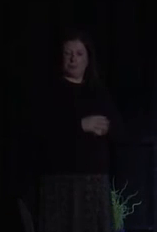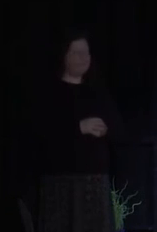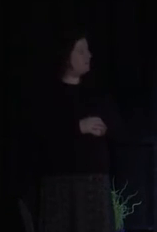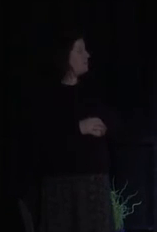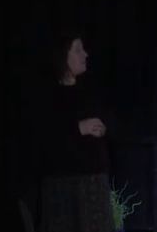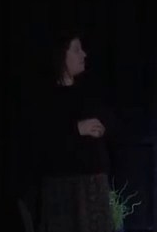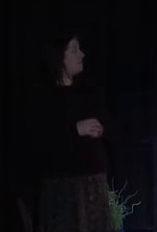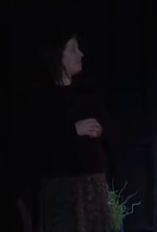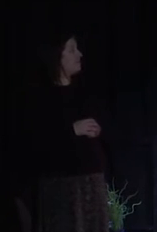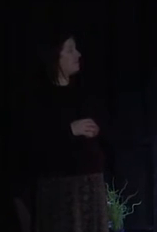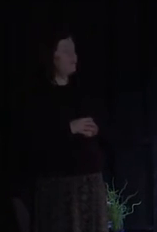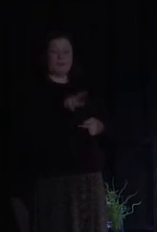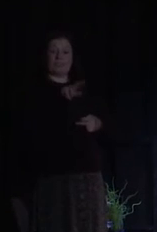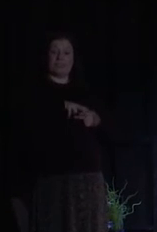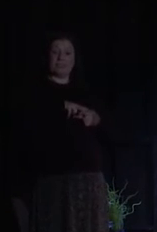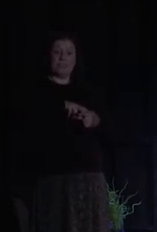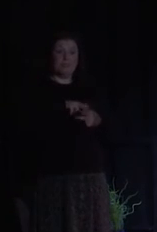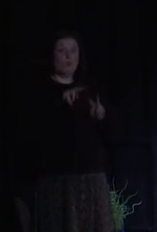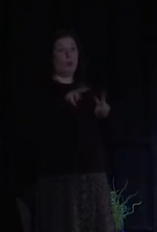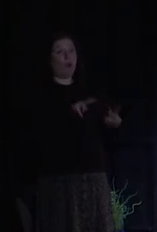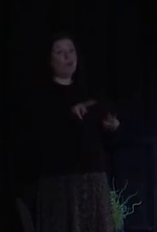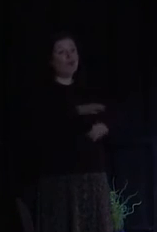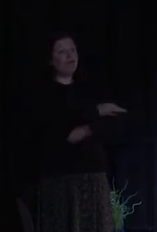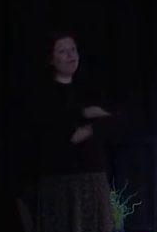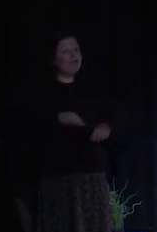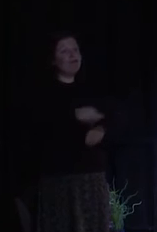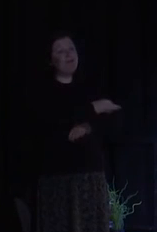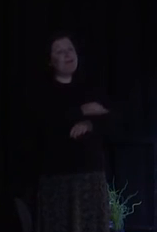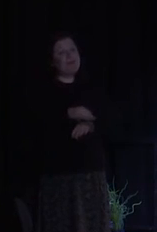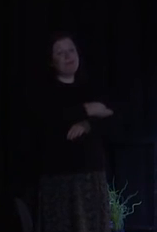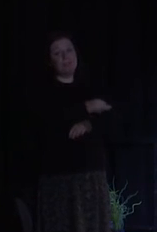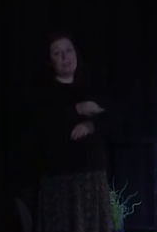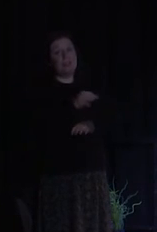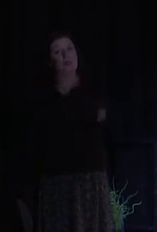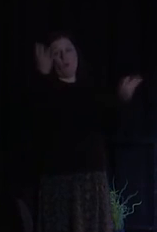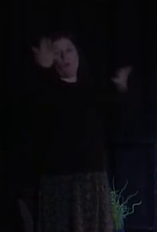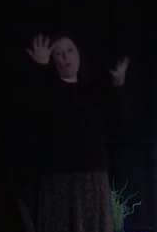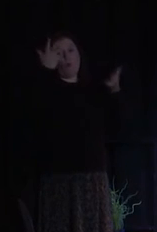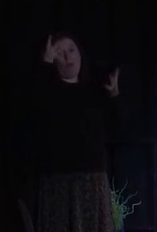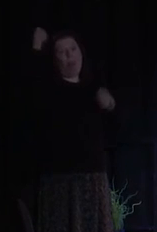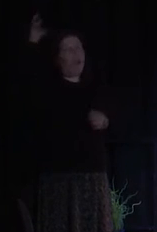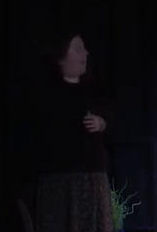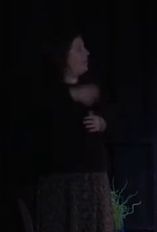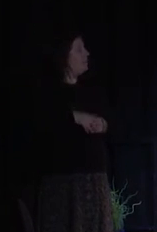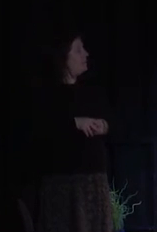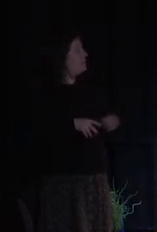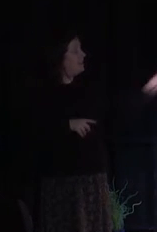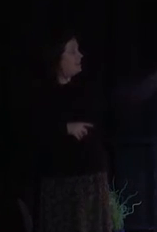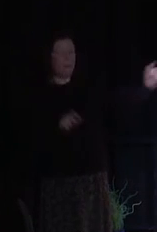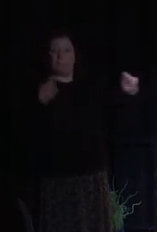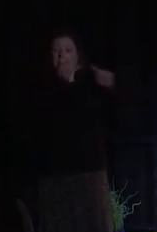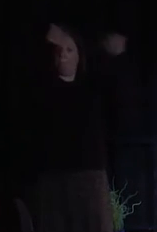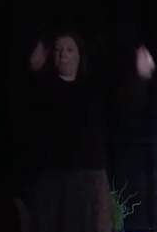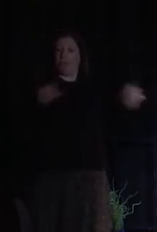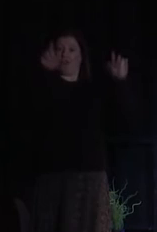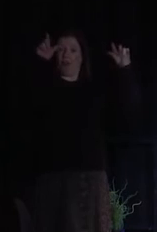very durational. You sit there, you watch hours of it. It's lovely, lovely weather. As you can see there, so it is a giant picture frame. On the bottom